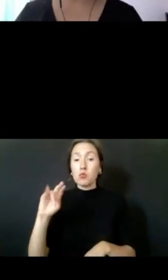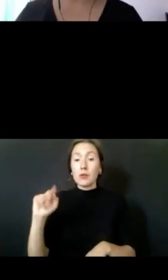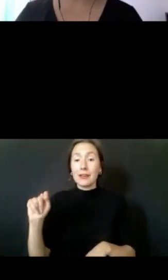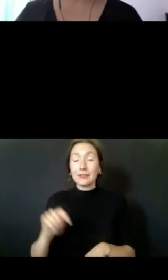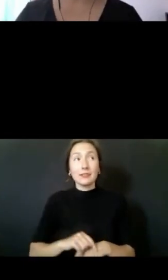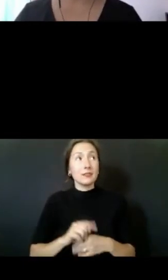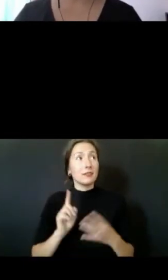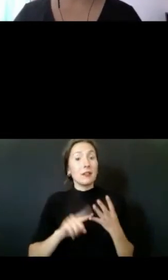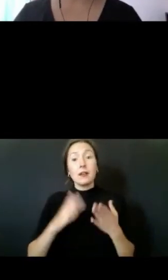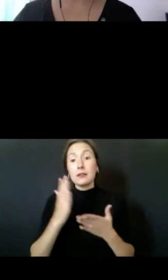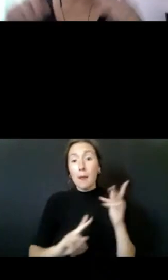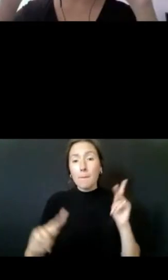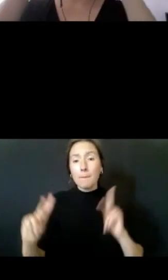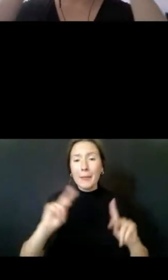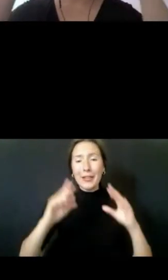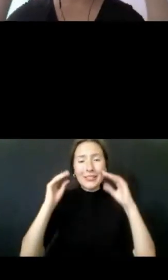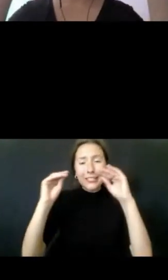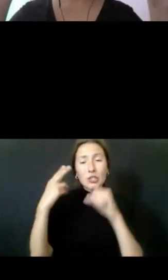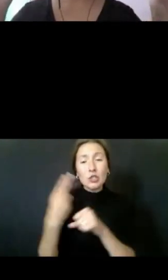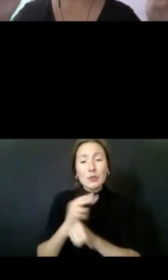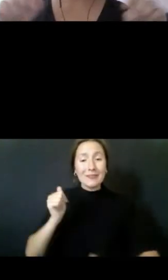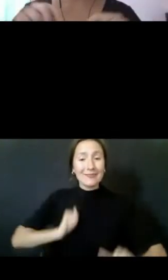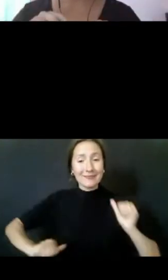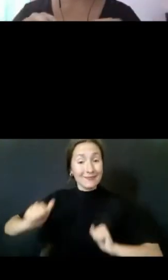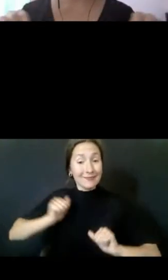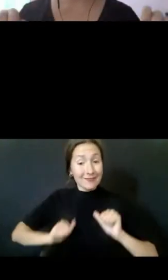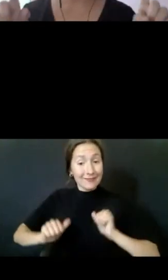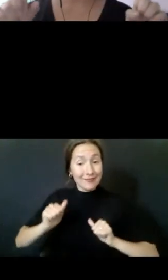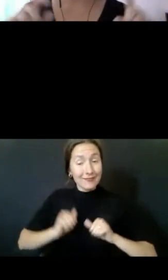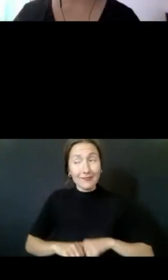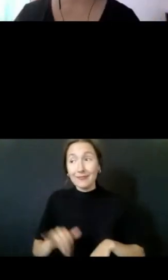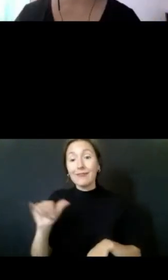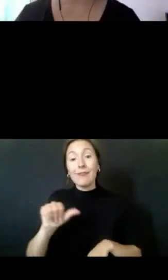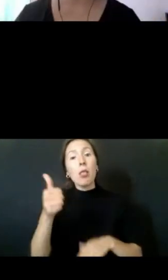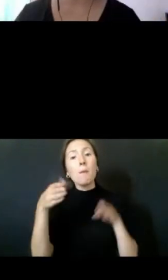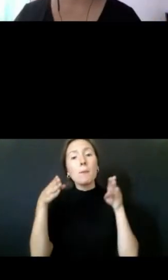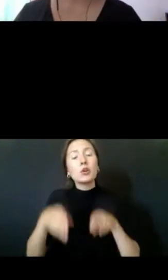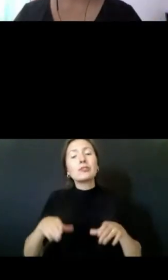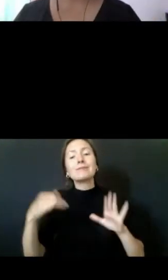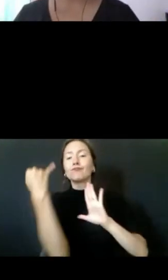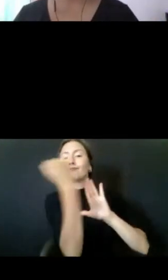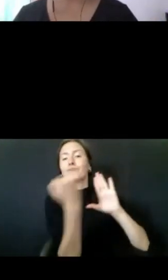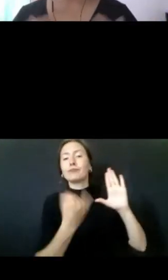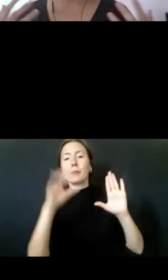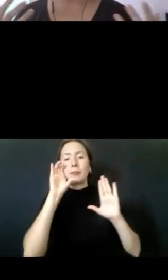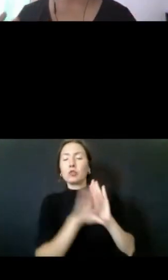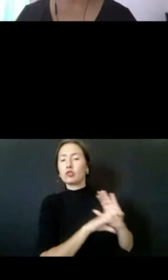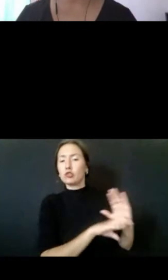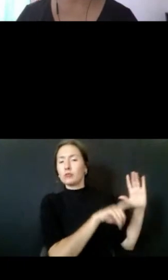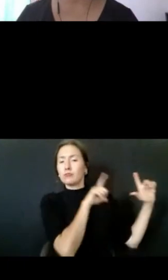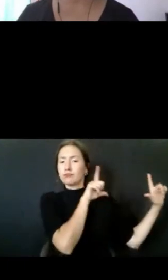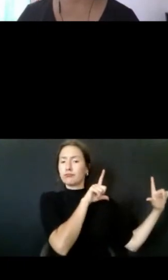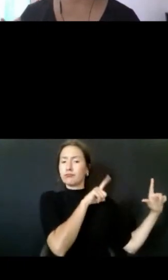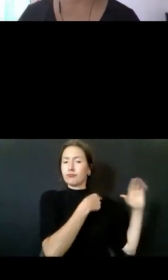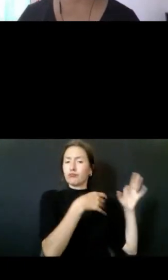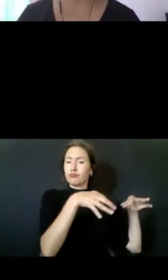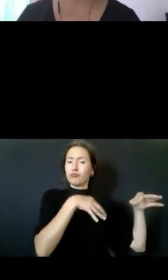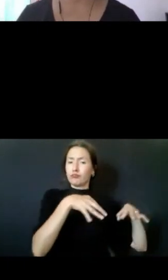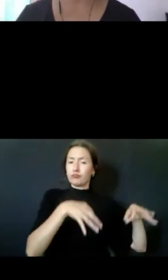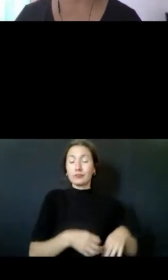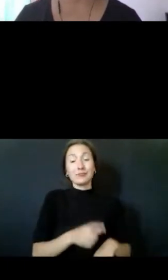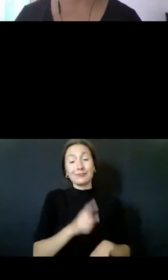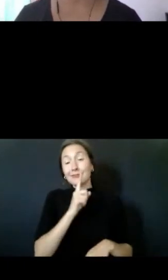groups just write on a whiteboard or do use newsprint. I have had people actually act out a sketch to let us